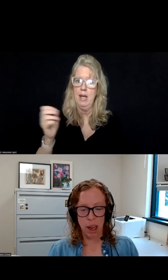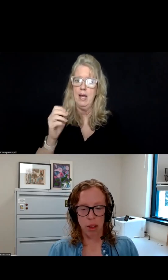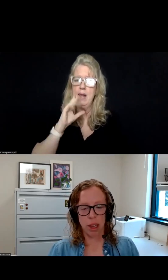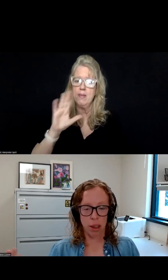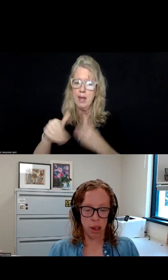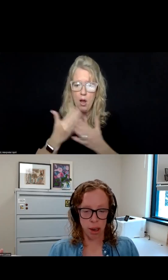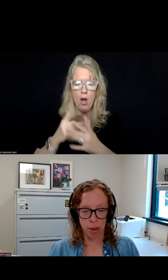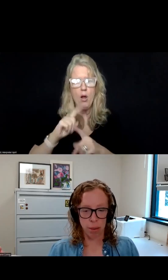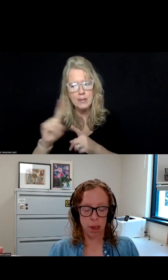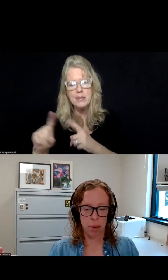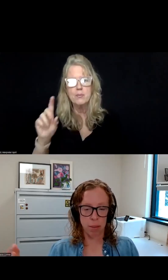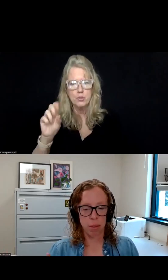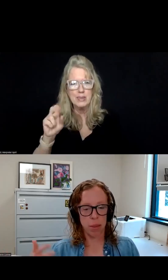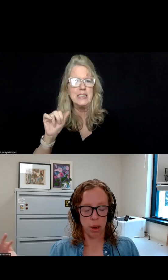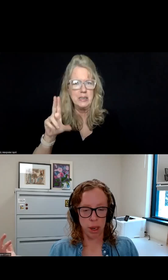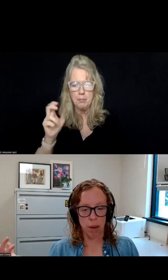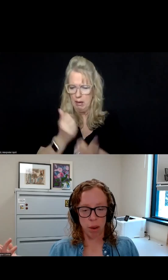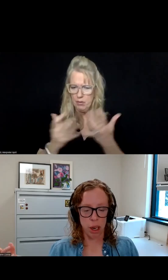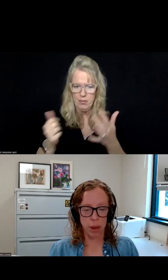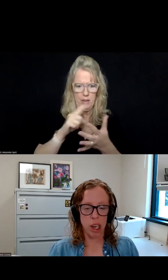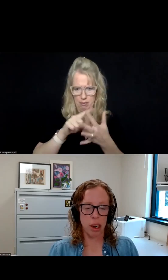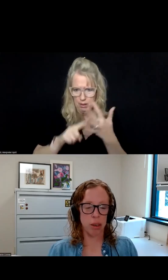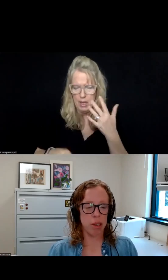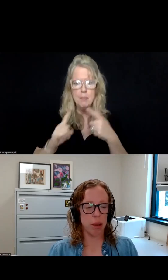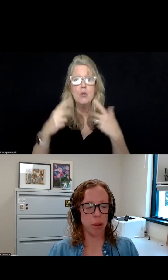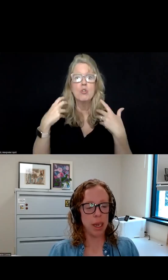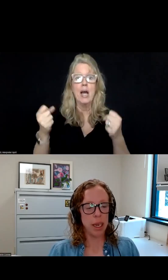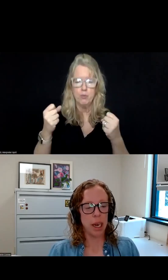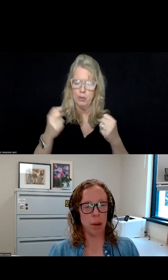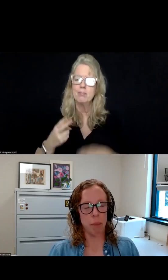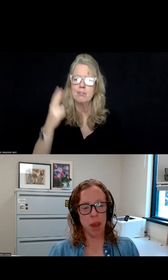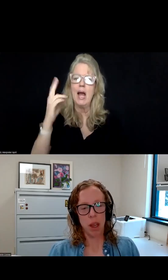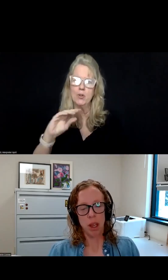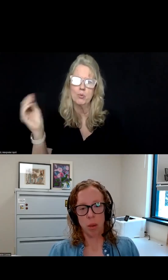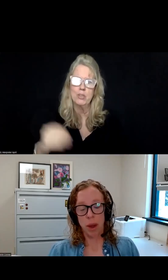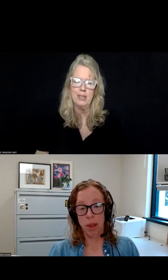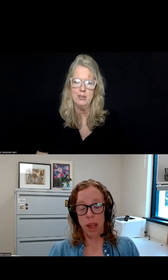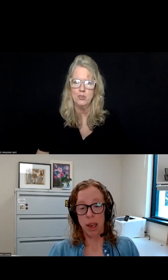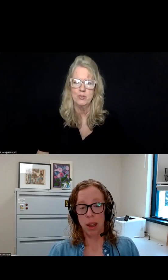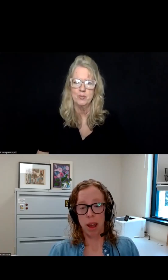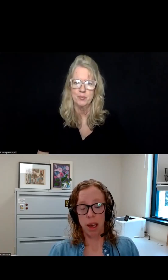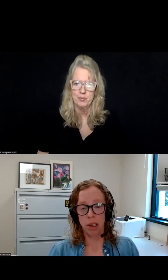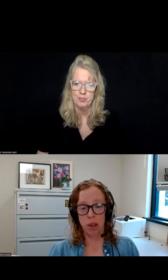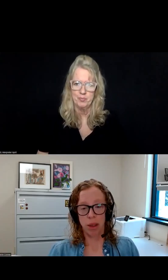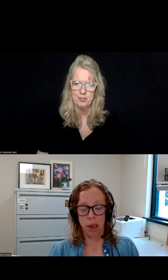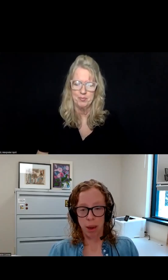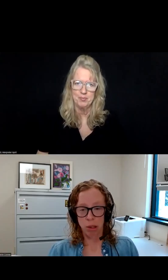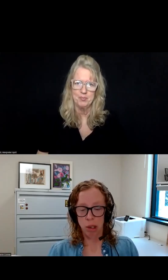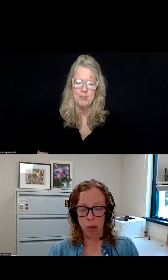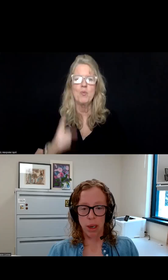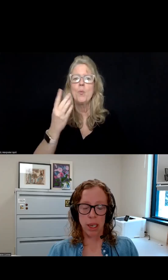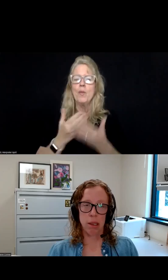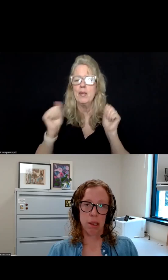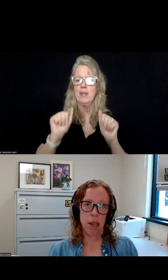substances together, the likelihood of recovery are much higher. So one thing that you can think